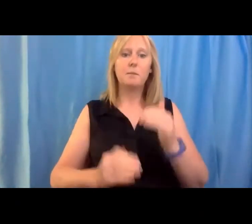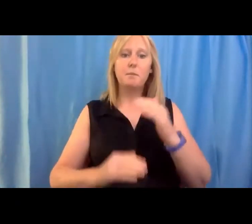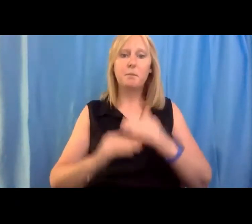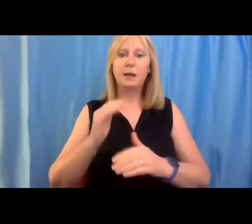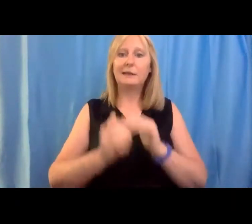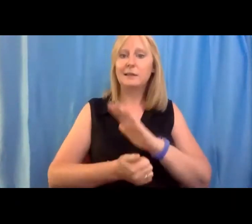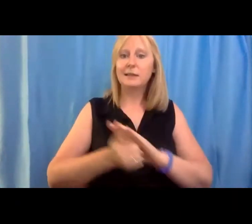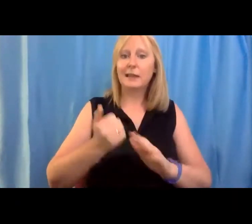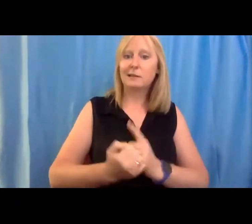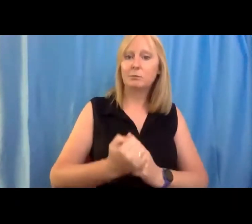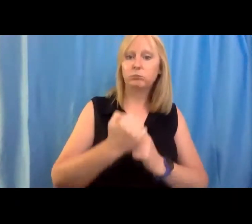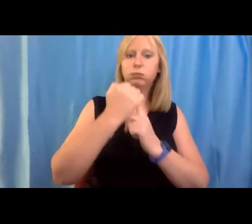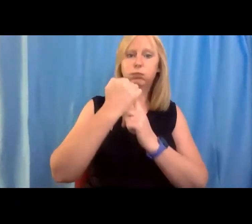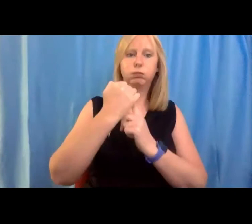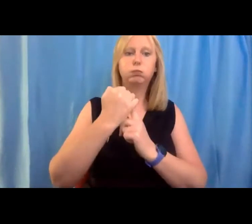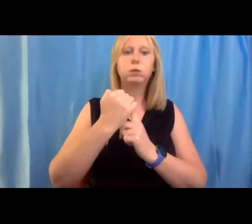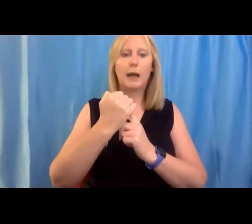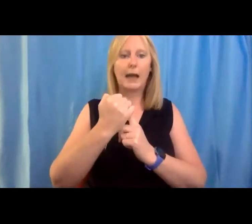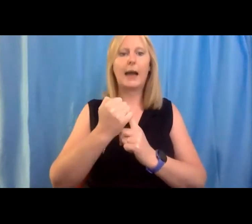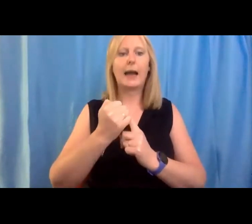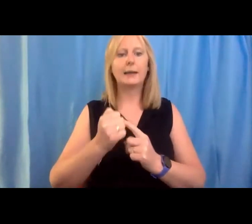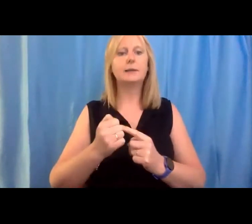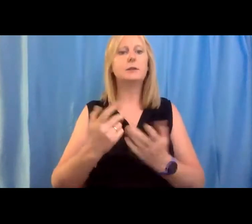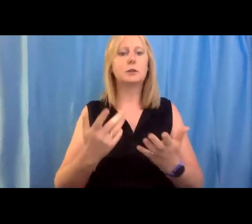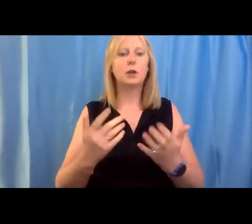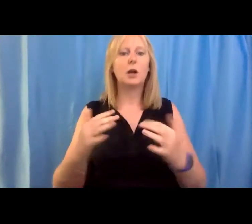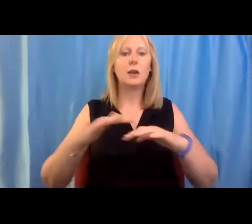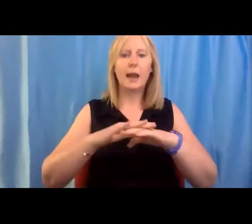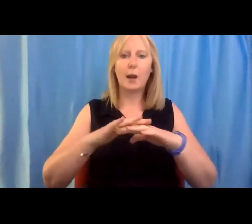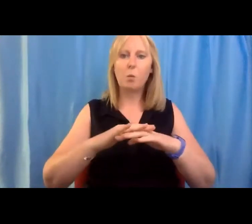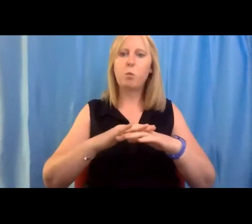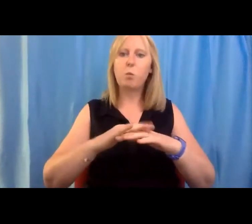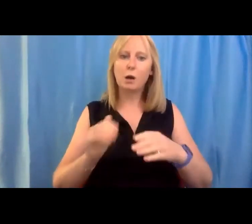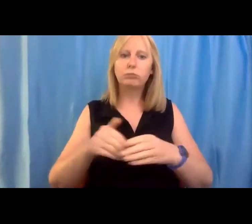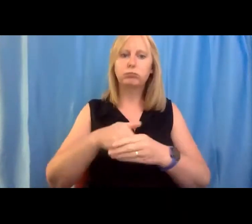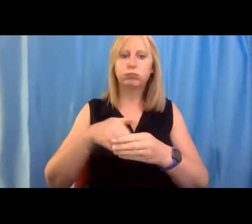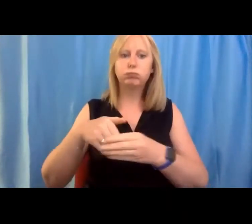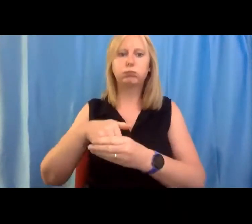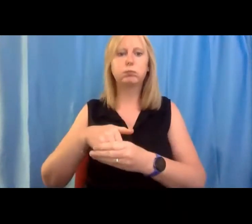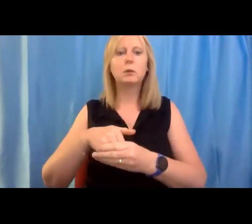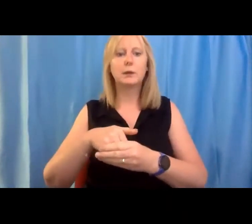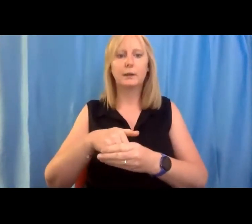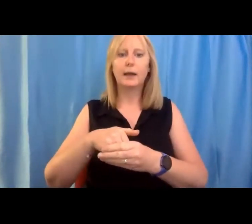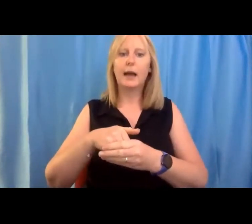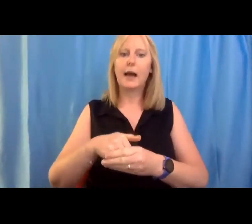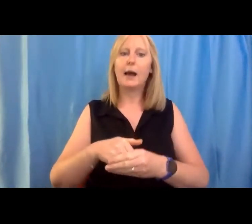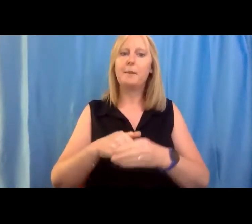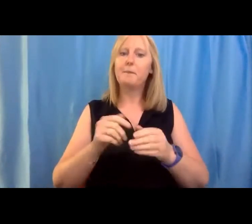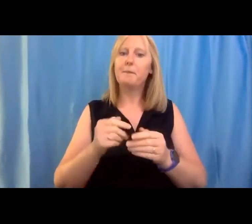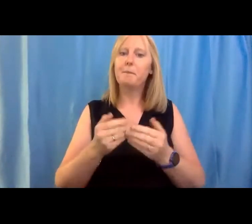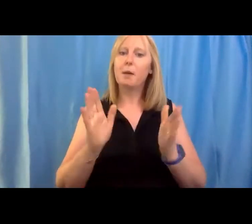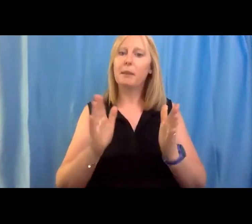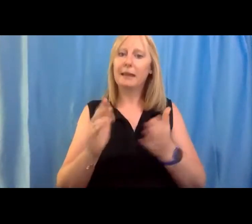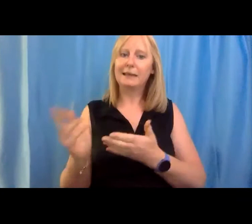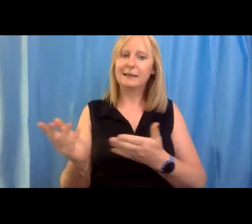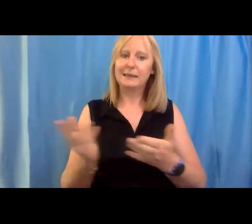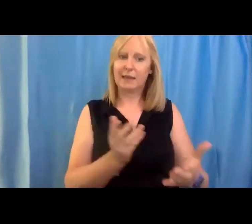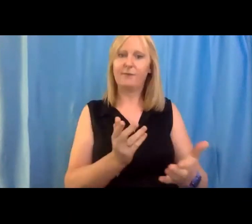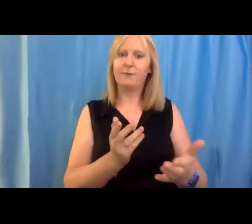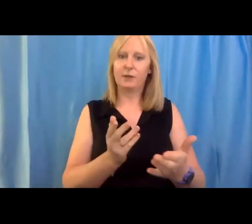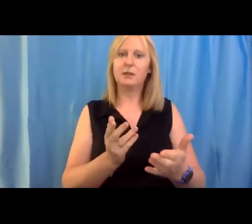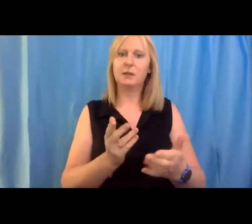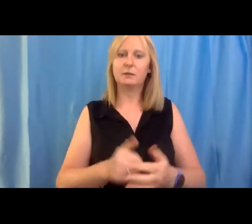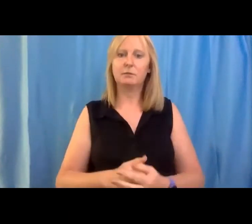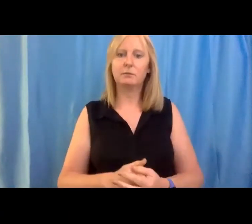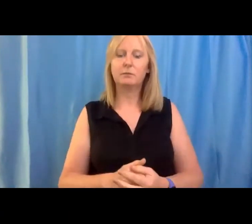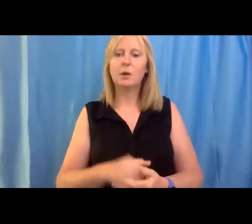public service. So what does this mean? Basically, we find that people apply for public appointments because they're